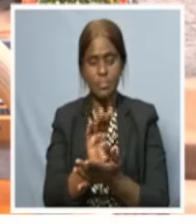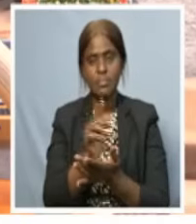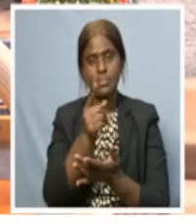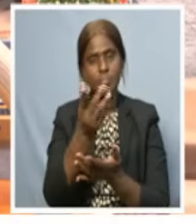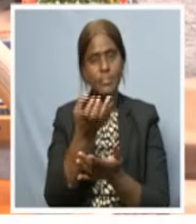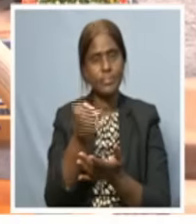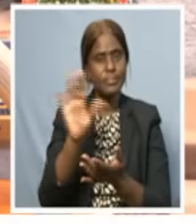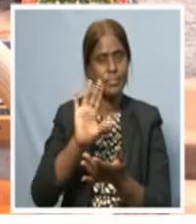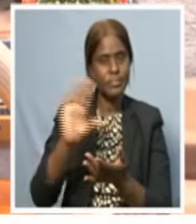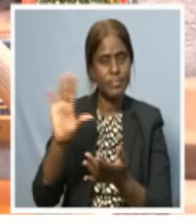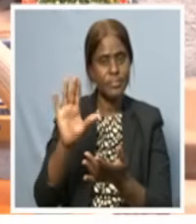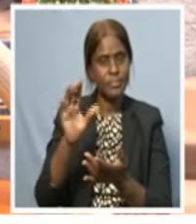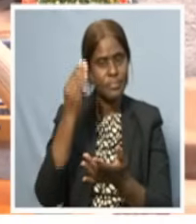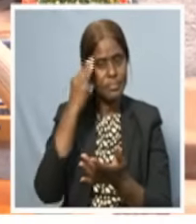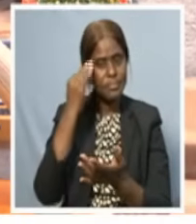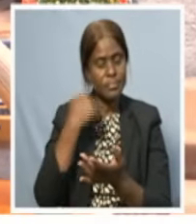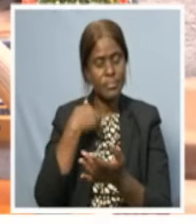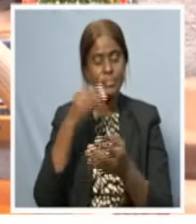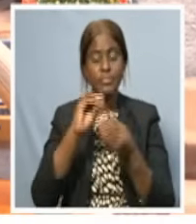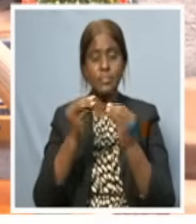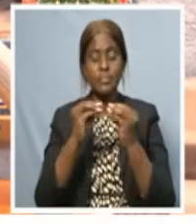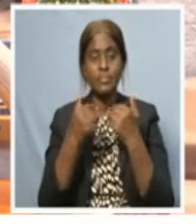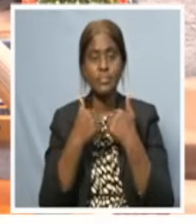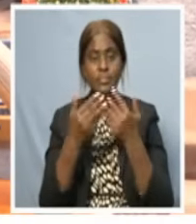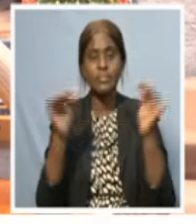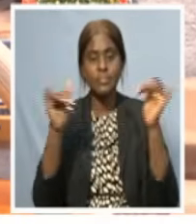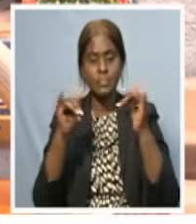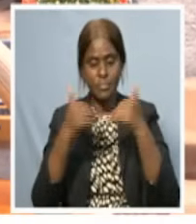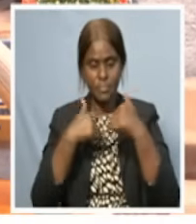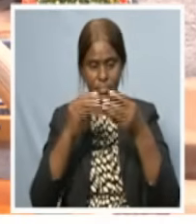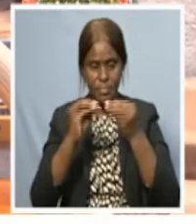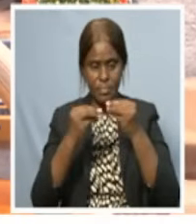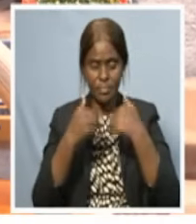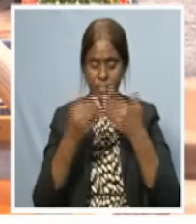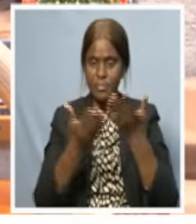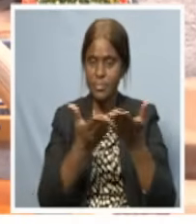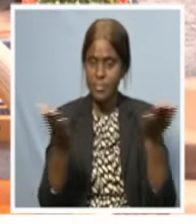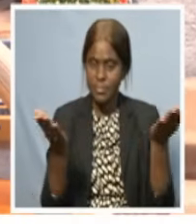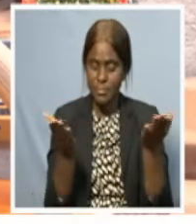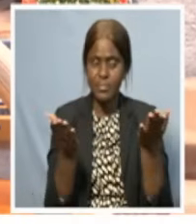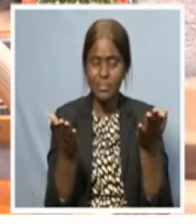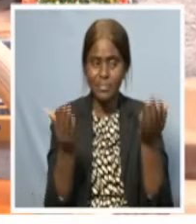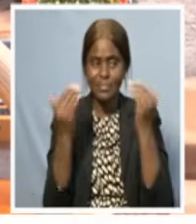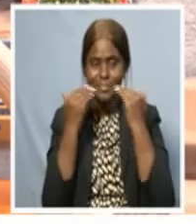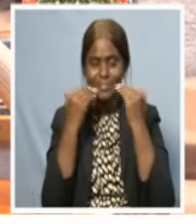you wanted to know whether we have a quorum? Yes, we have a quorum.